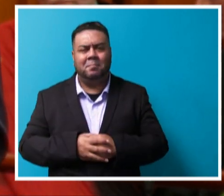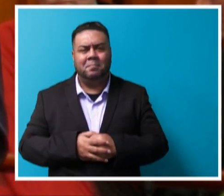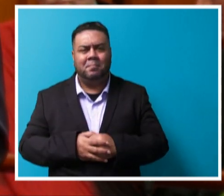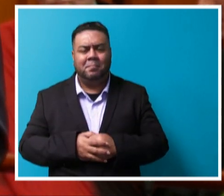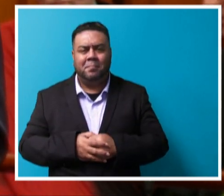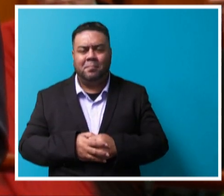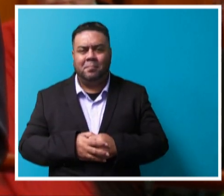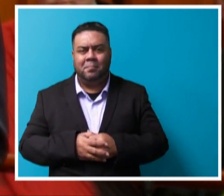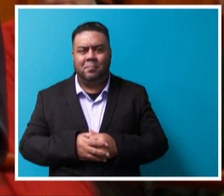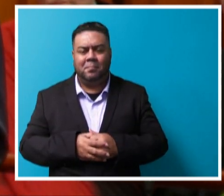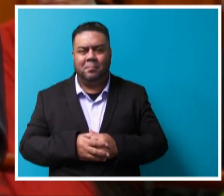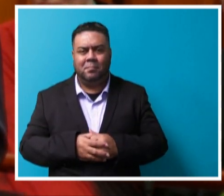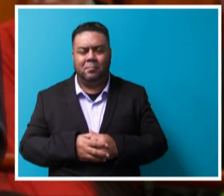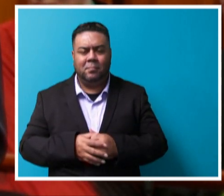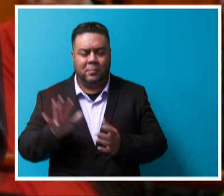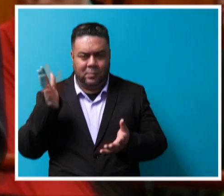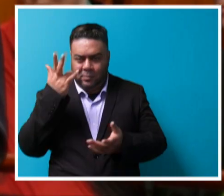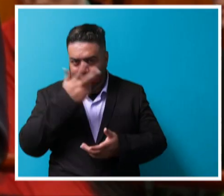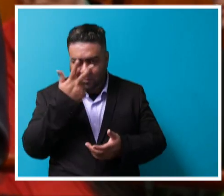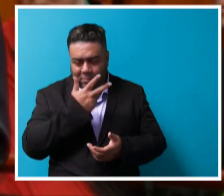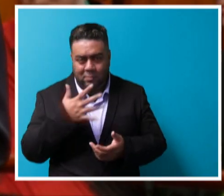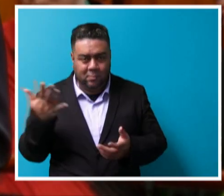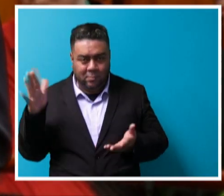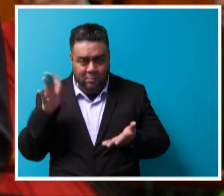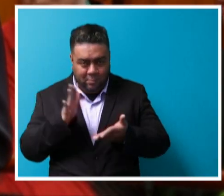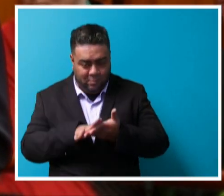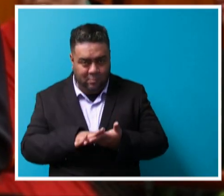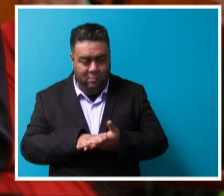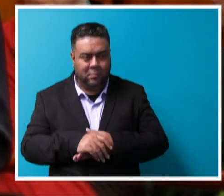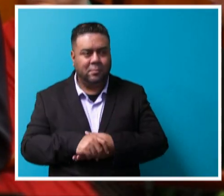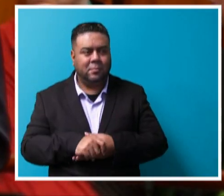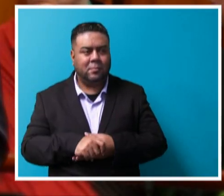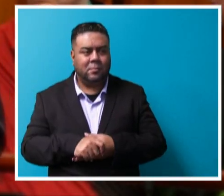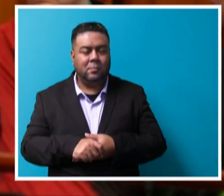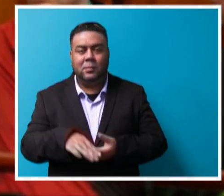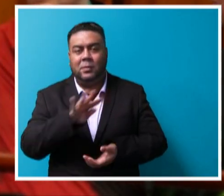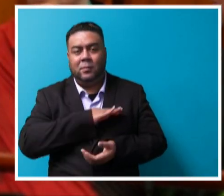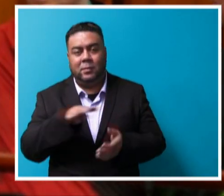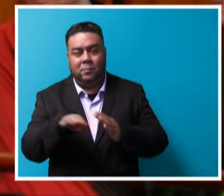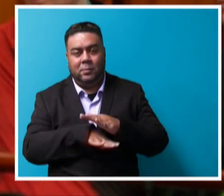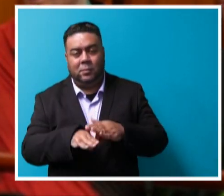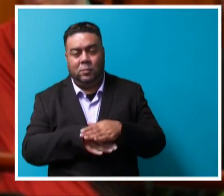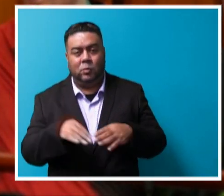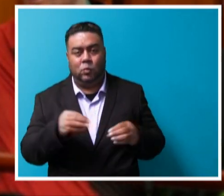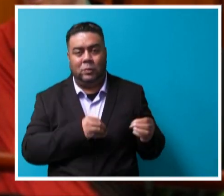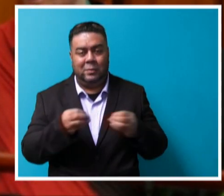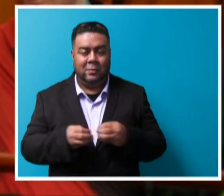harm reduction, and stronger partnership with the civil society, faith-based organizations, and development